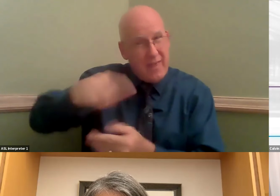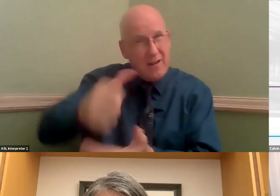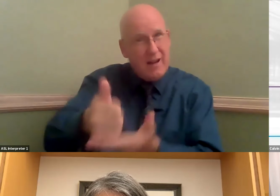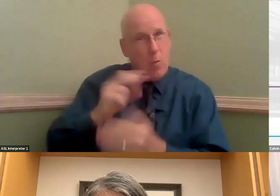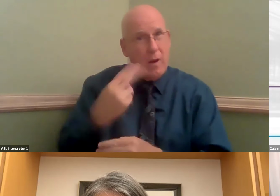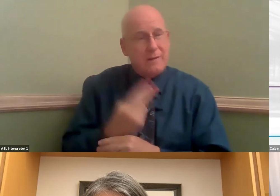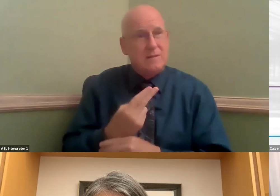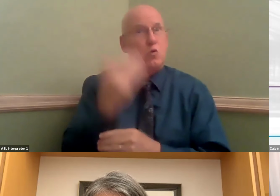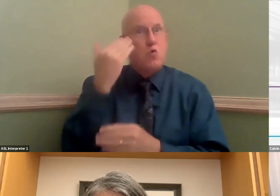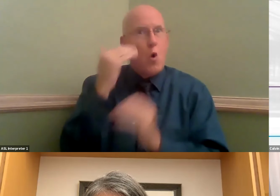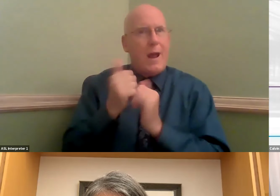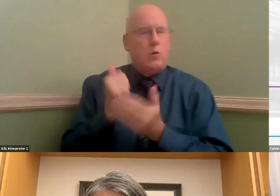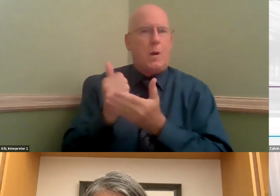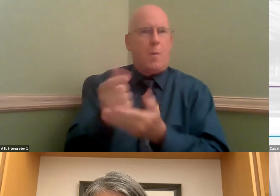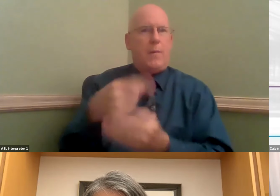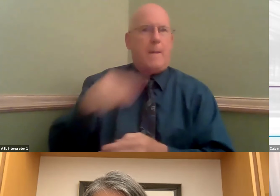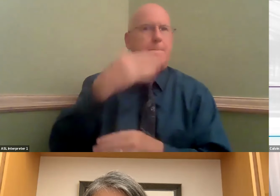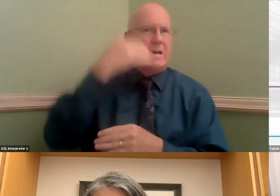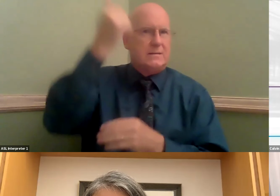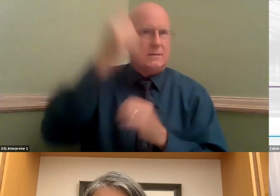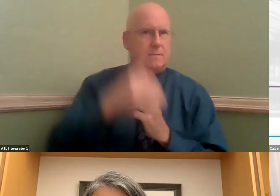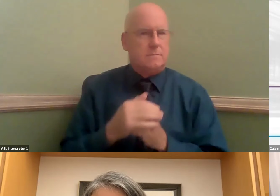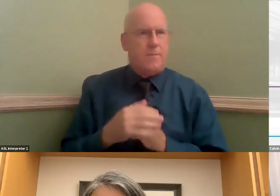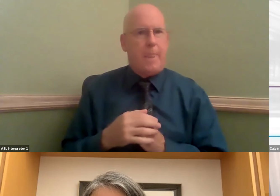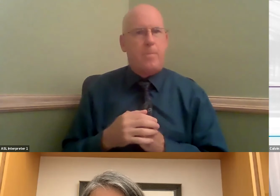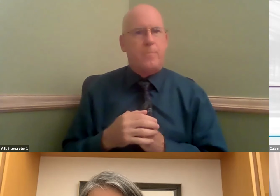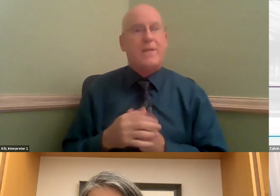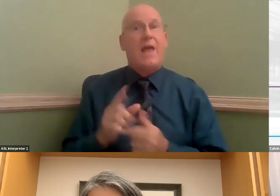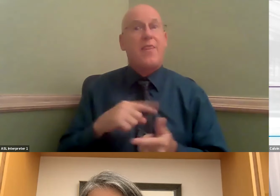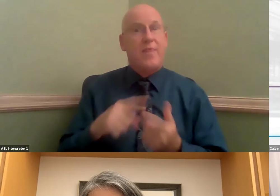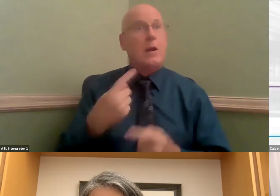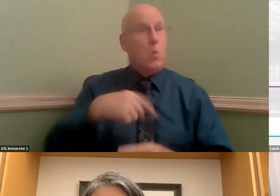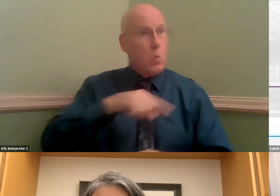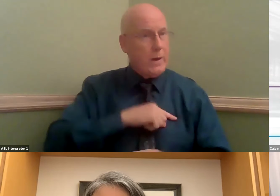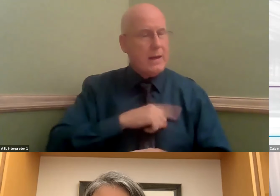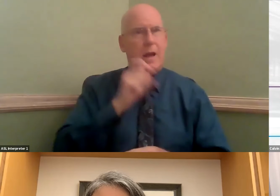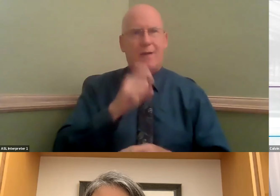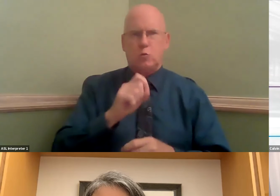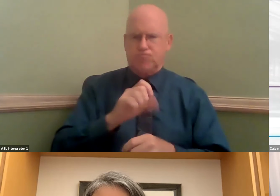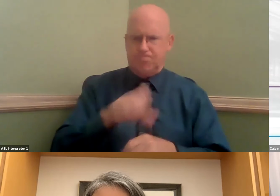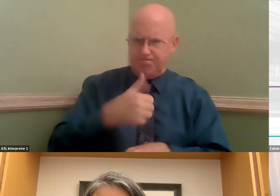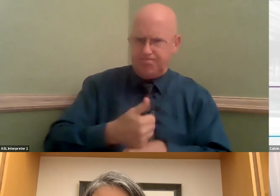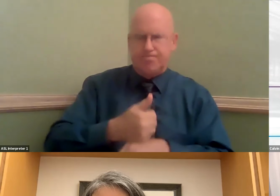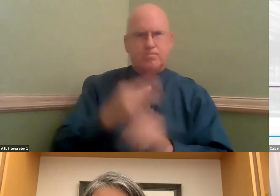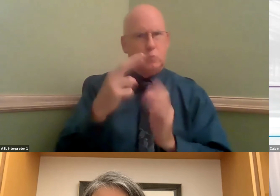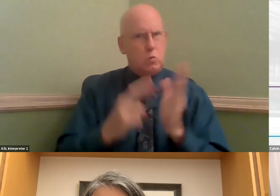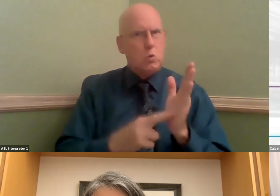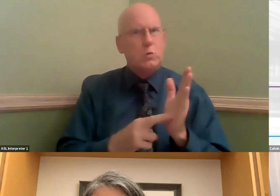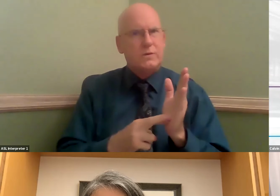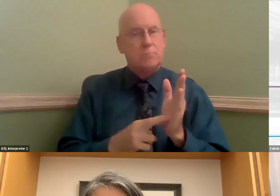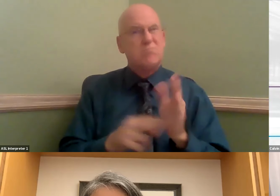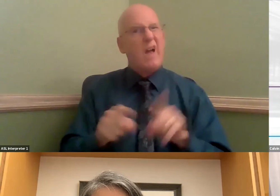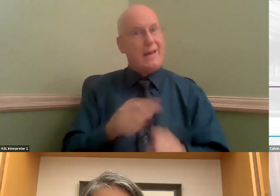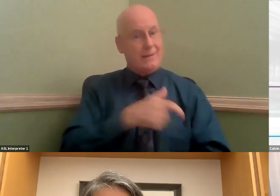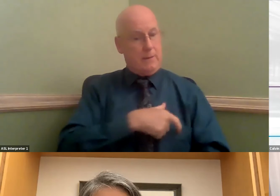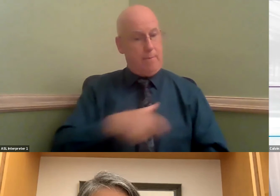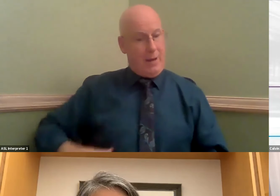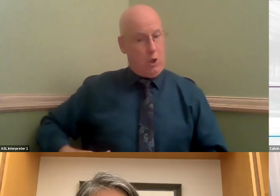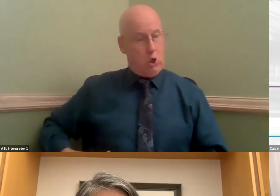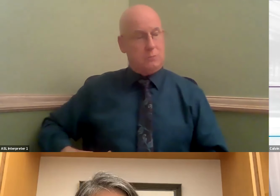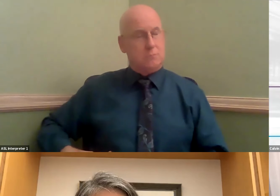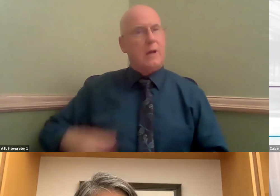keeps their employees and their customers safe, and then we enforce those rules that they help create. And as mayor, I think that should be the